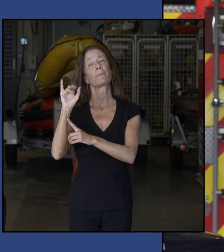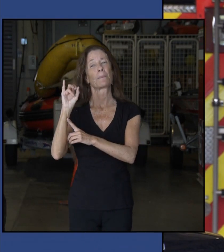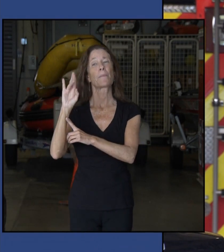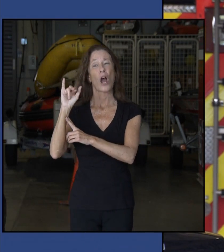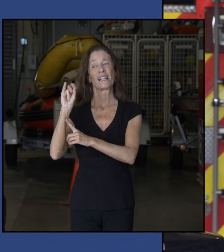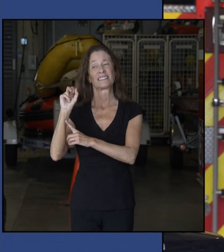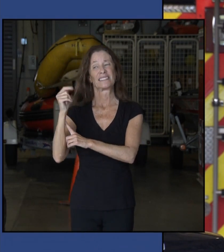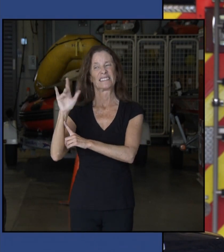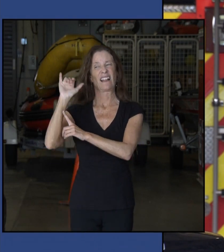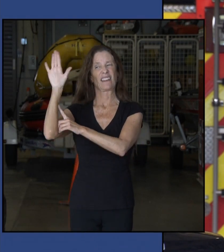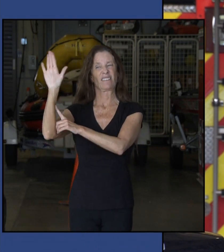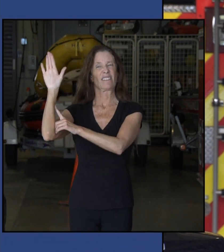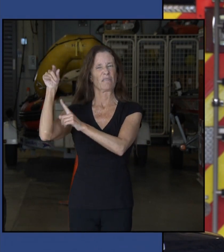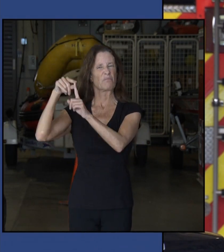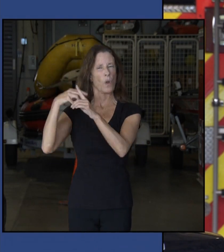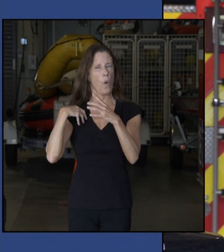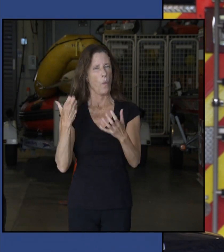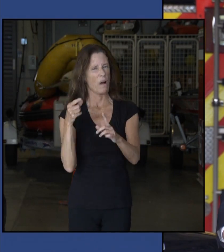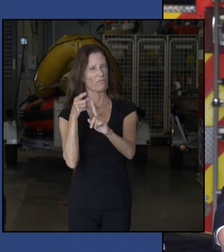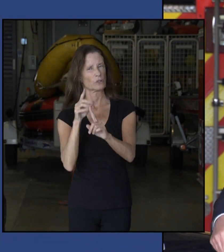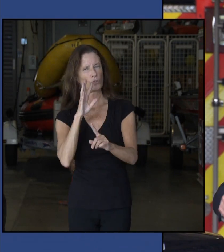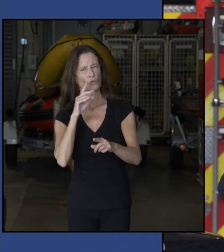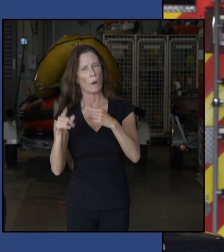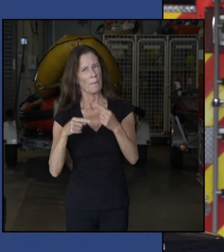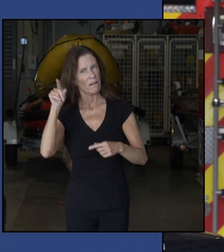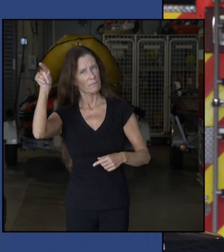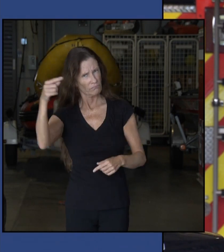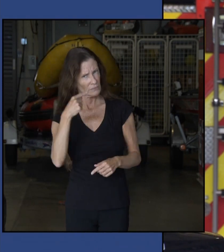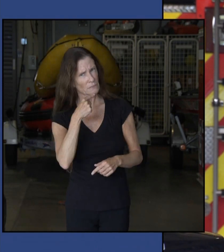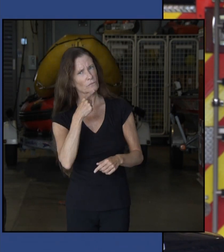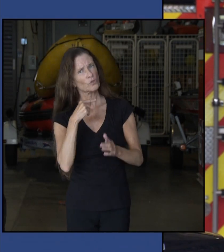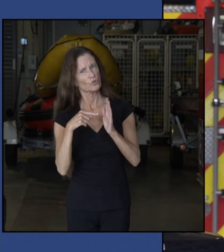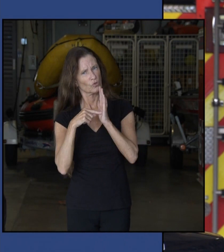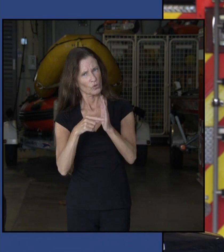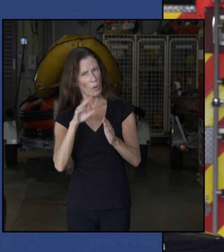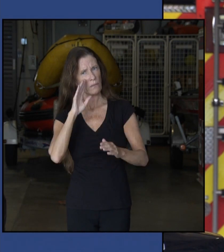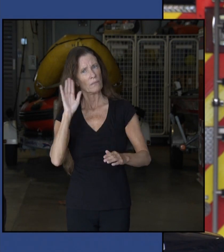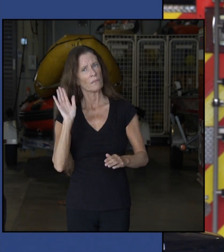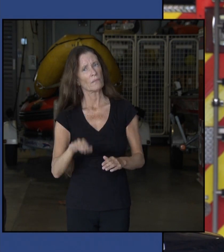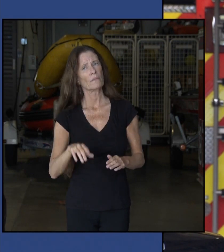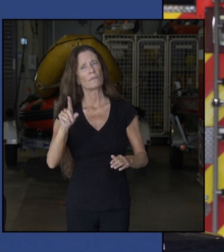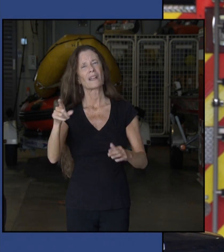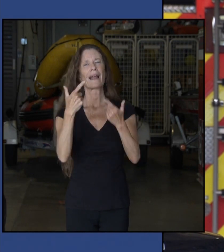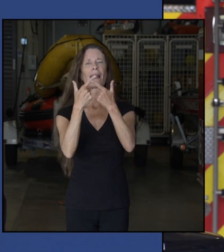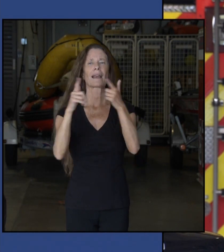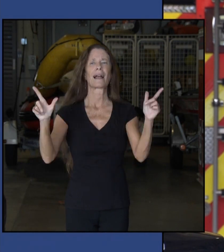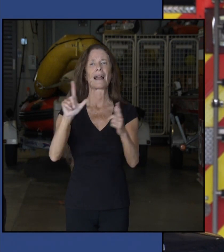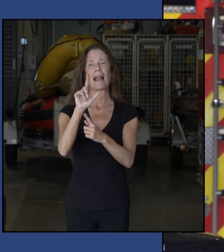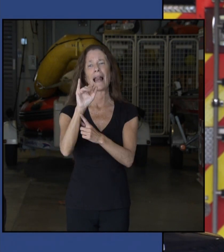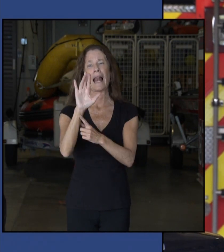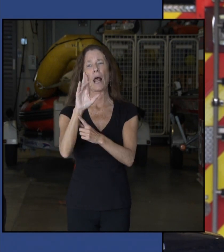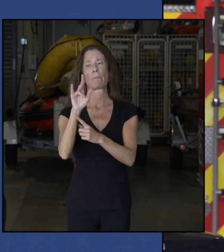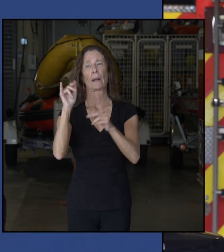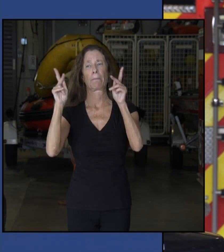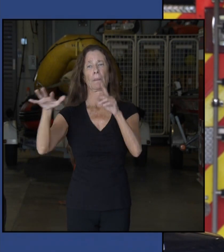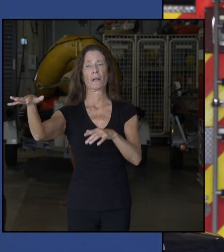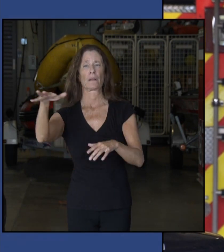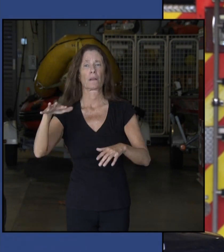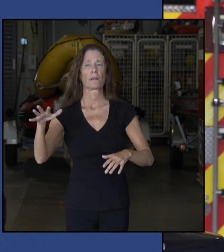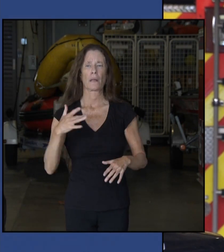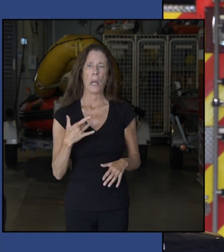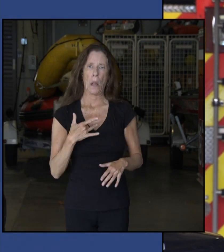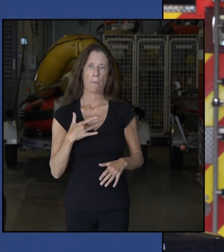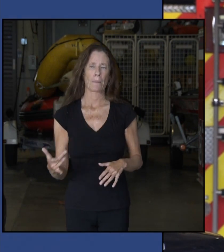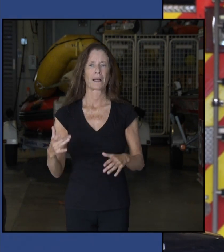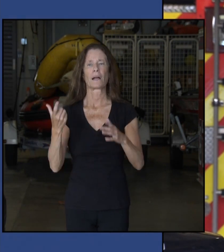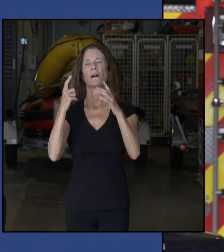agreement across the state, but it also showed an ideological divide. Liberals were more likely to leave the house wearing a mask than conservatives. What is your administration